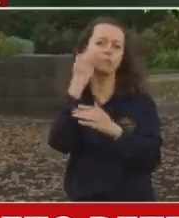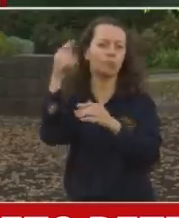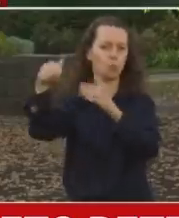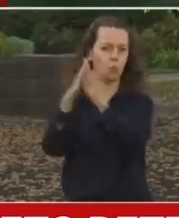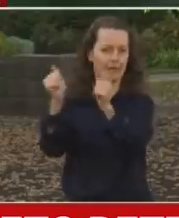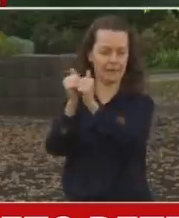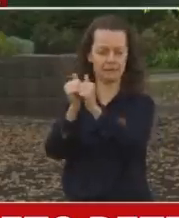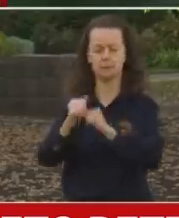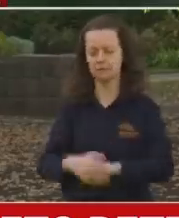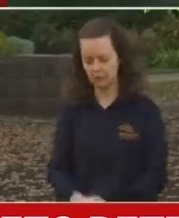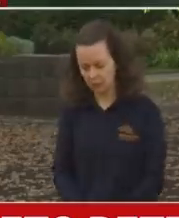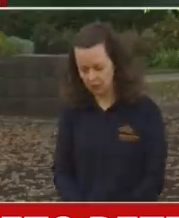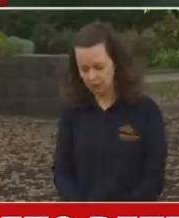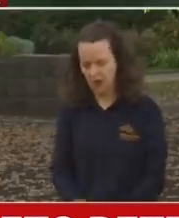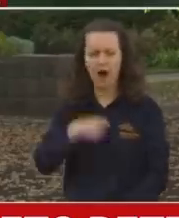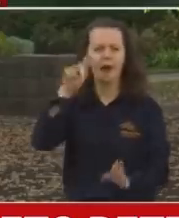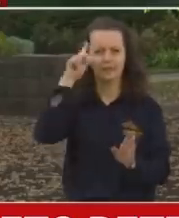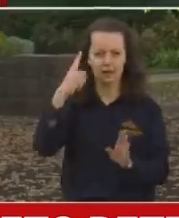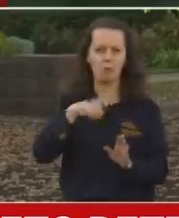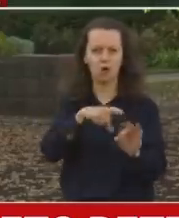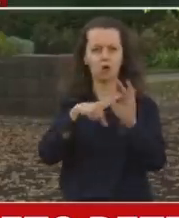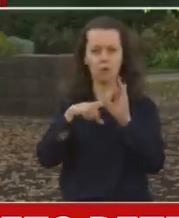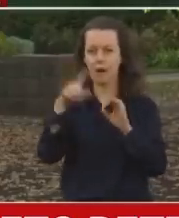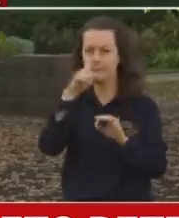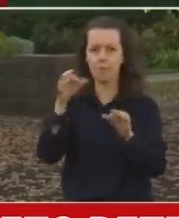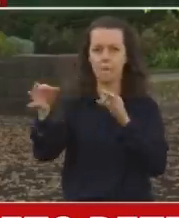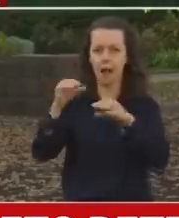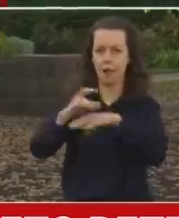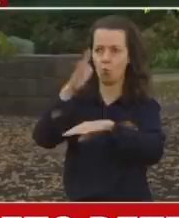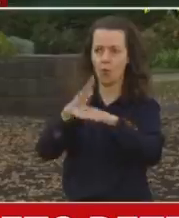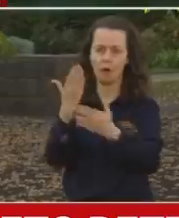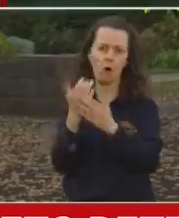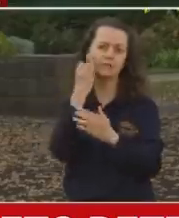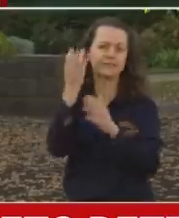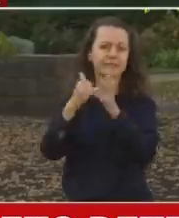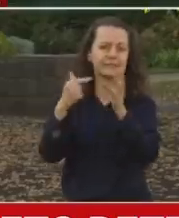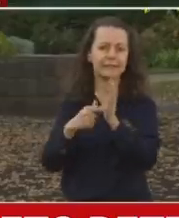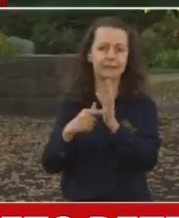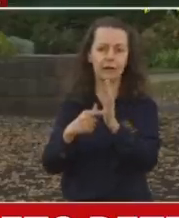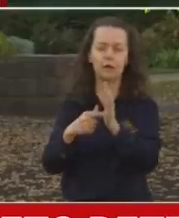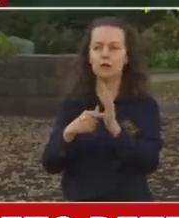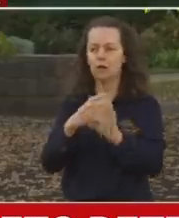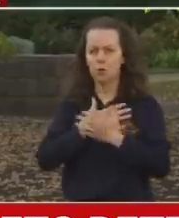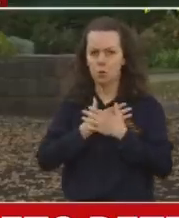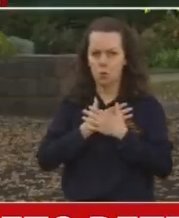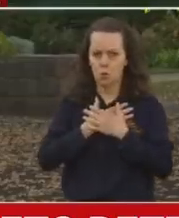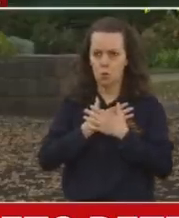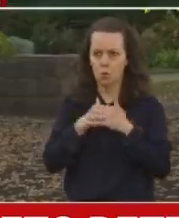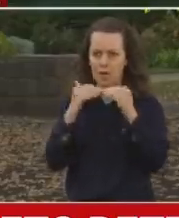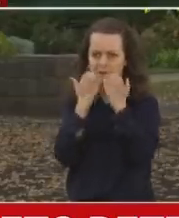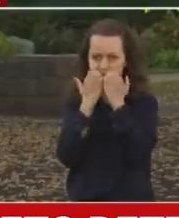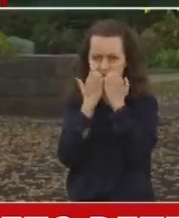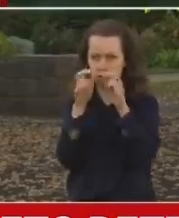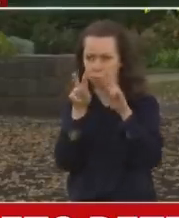that they'd be sitting on every word that is being said at these conferences, but it's just too early for me to provide